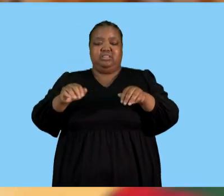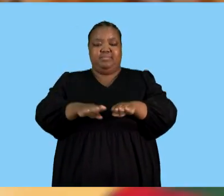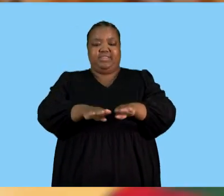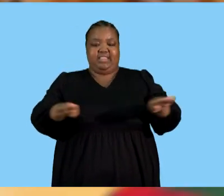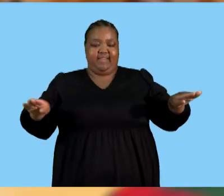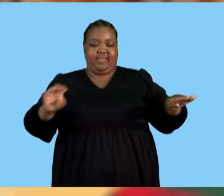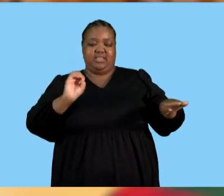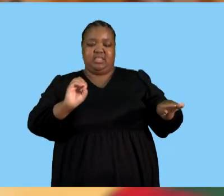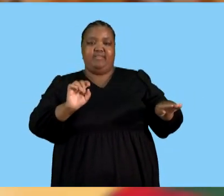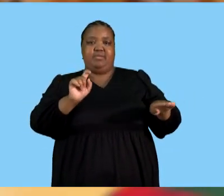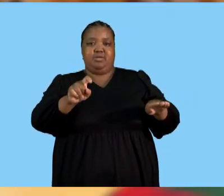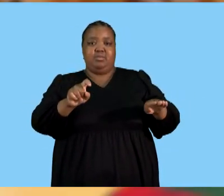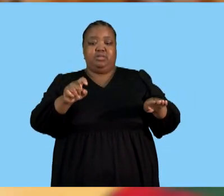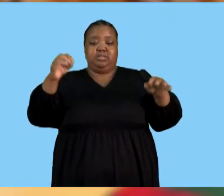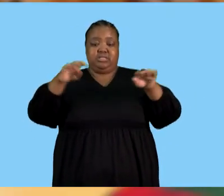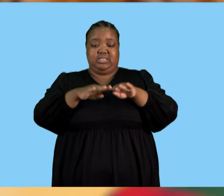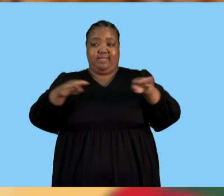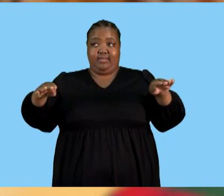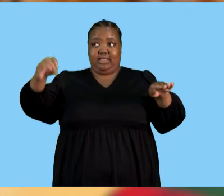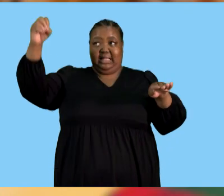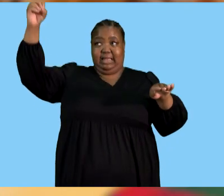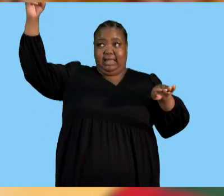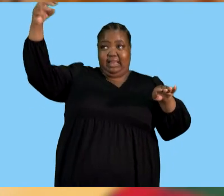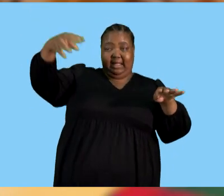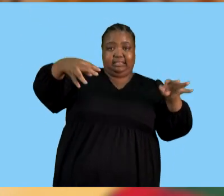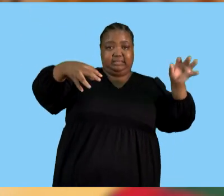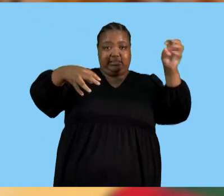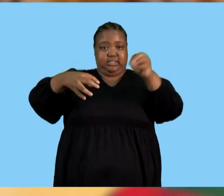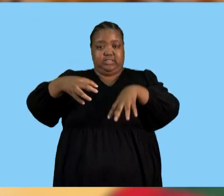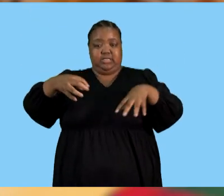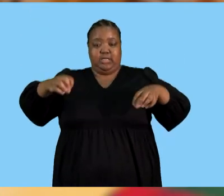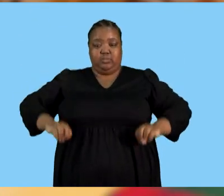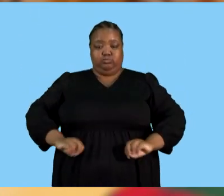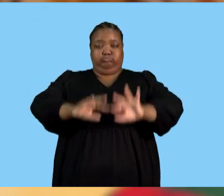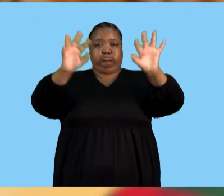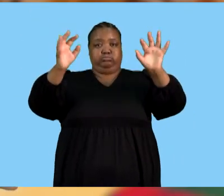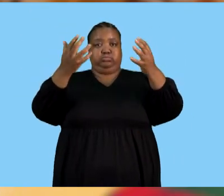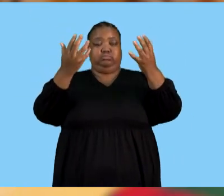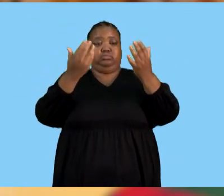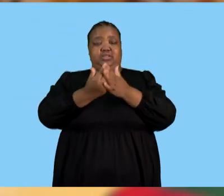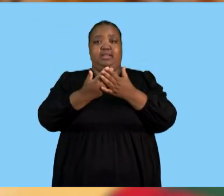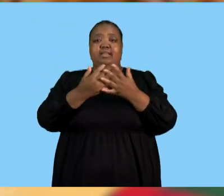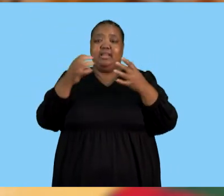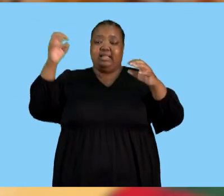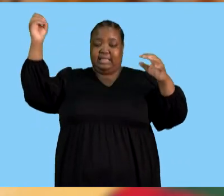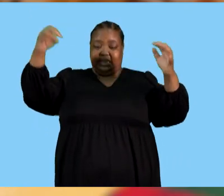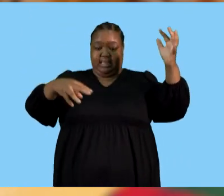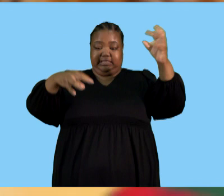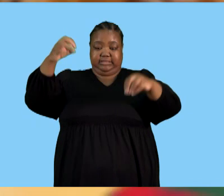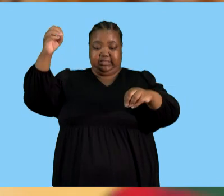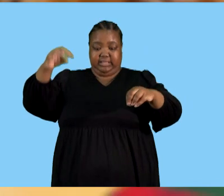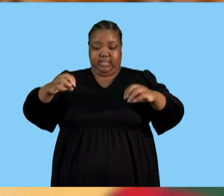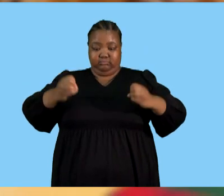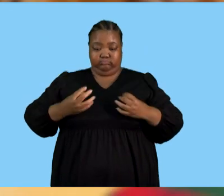a surface so that that surface can reflect the light, so that that light can go to the observer, being the eye or being